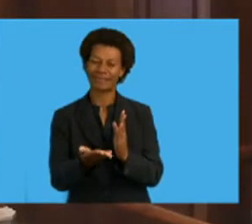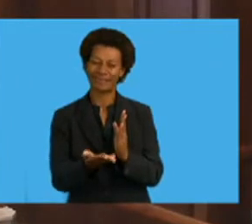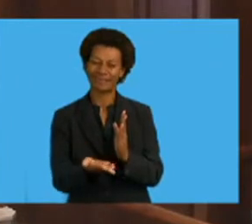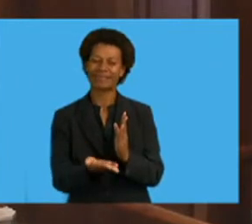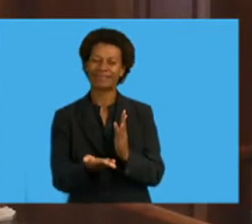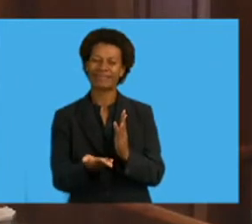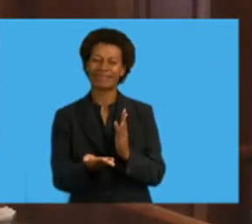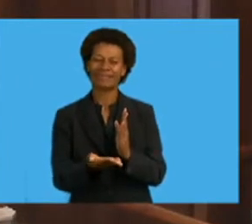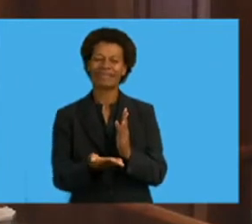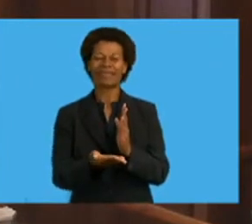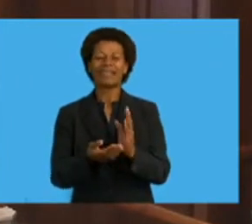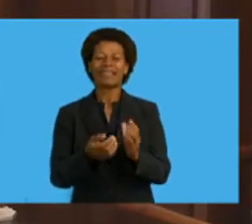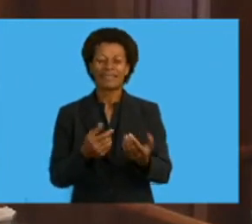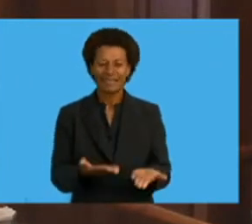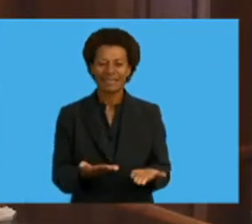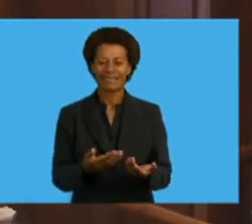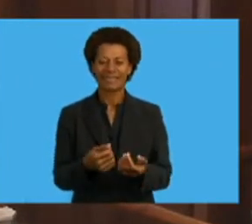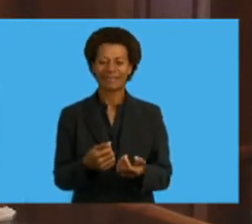than usual.